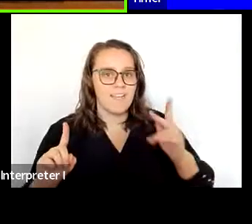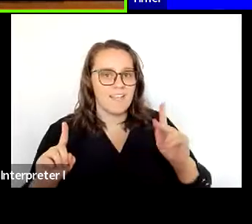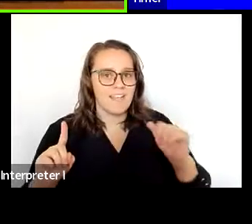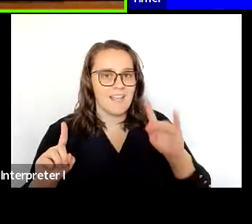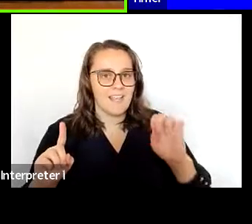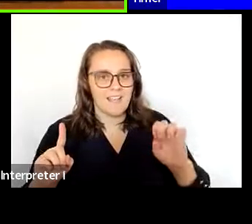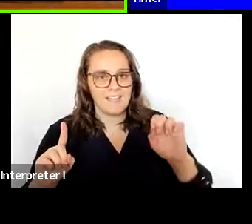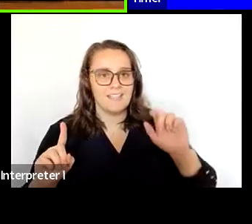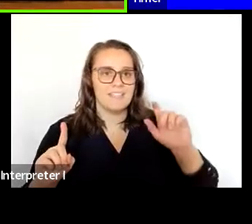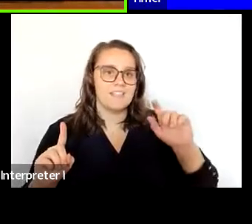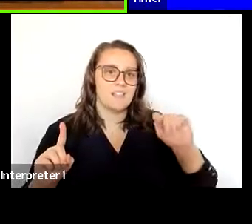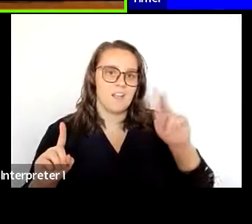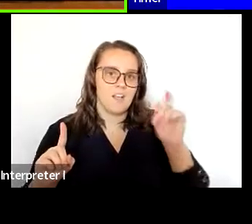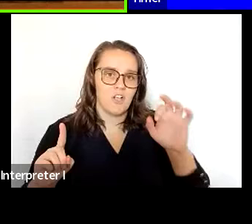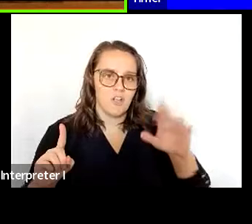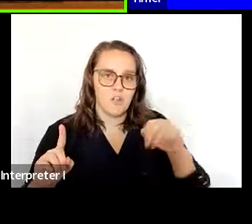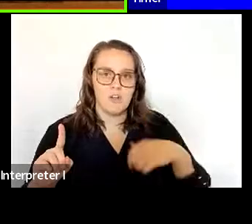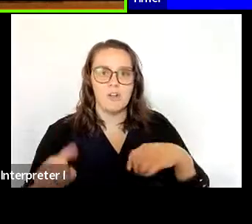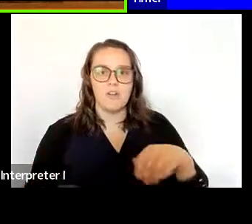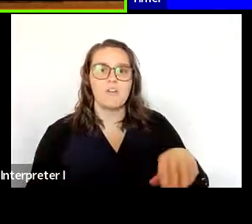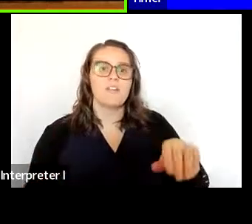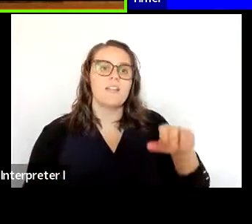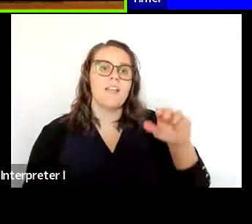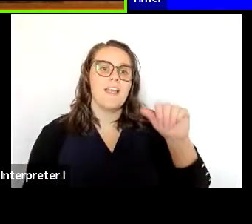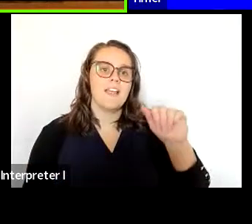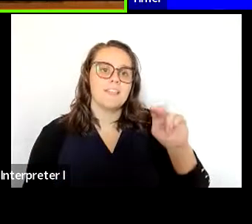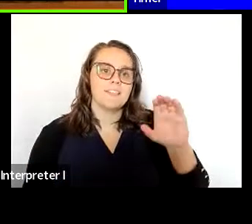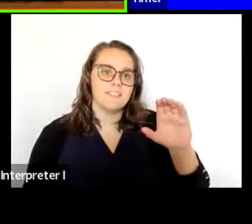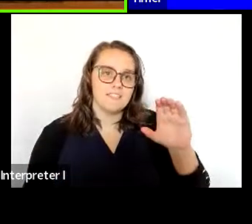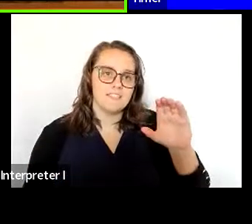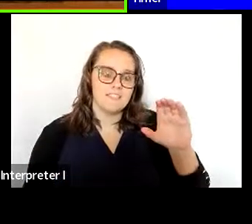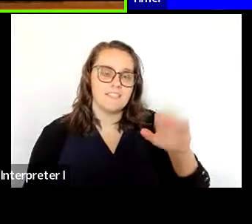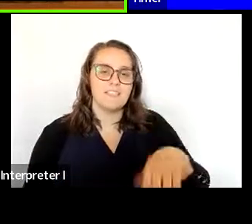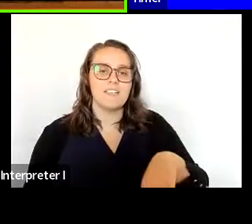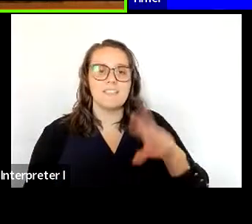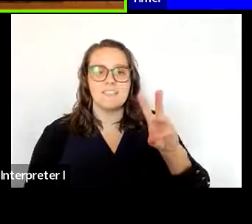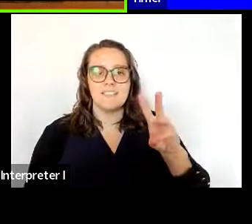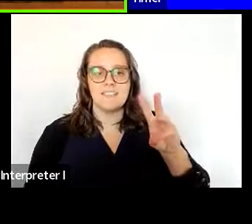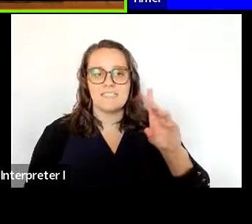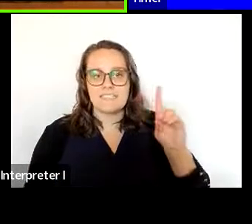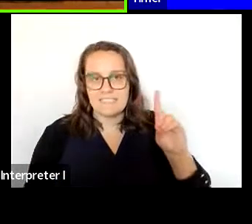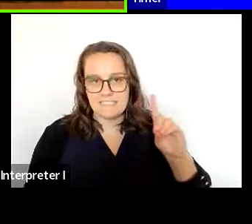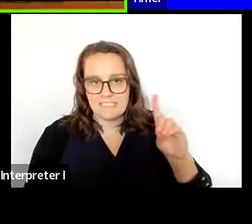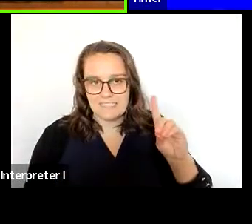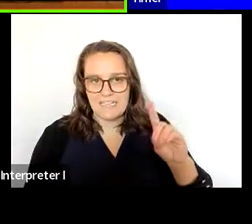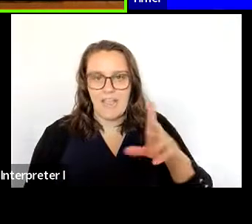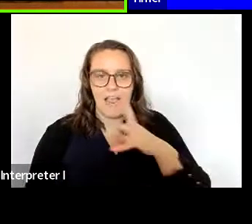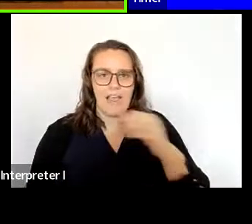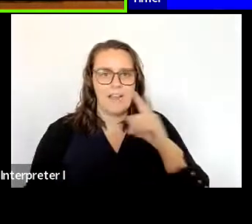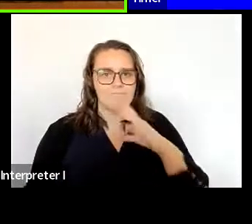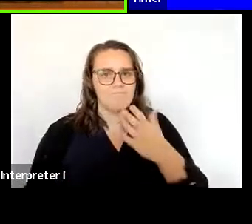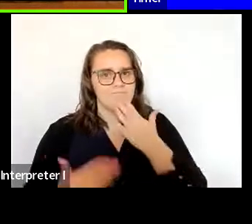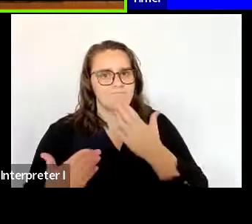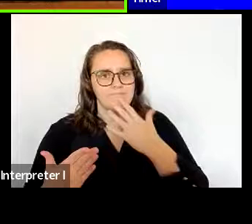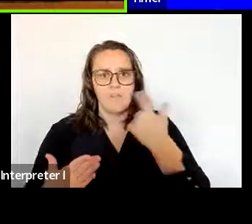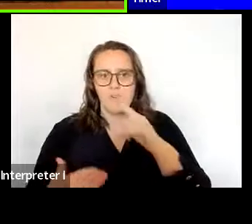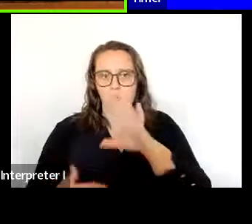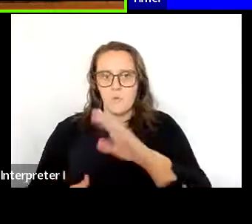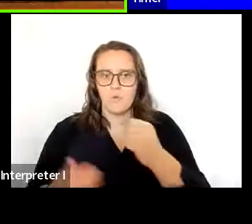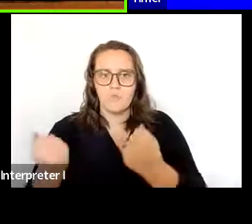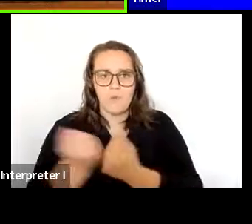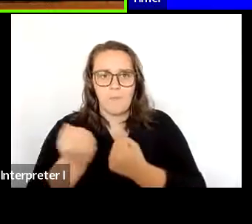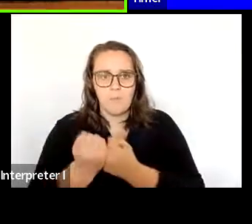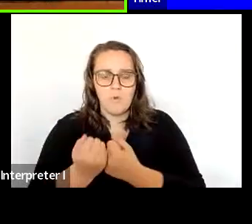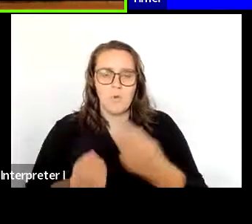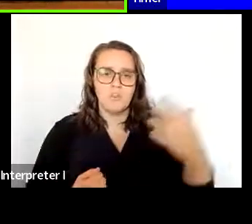Tucker, Lisa Hunt, and ANC 6B. So I appreciate you moving this forward and of course, encourage my colleagues' full support for this. Thank you, Mr. Chair. Thank you.